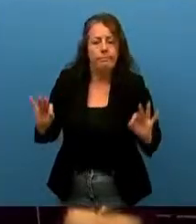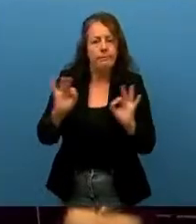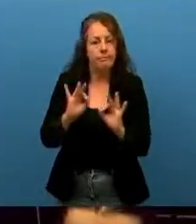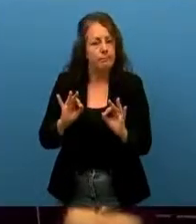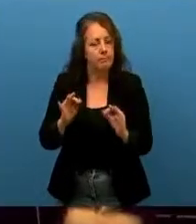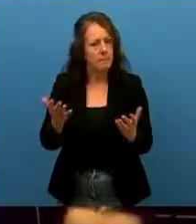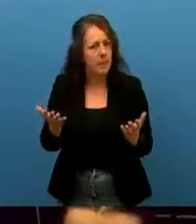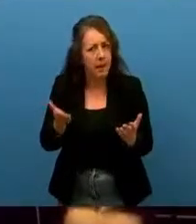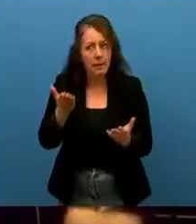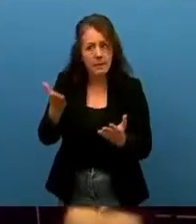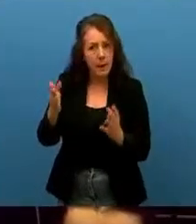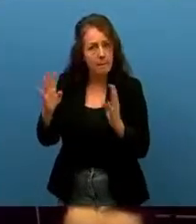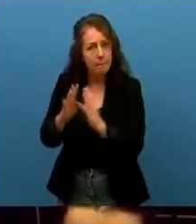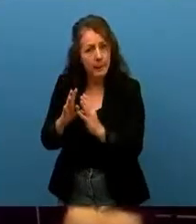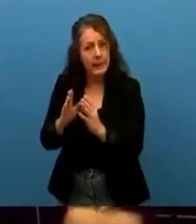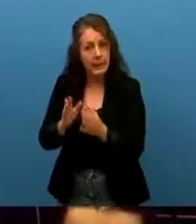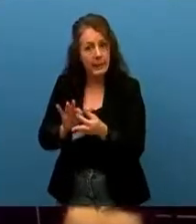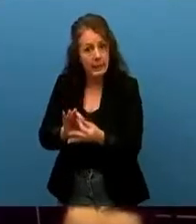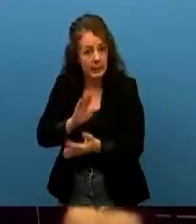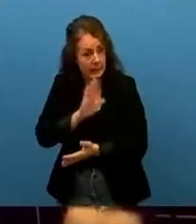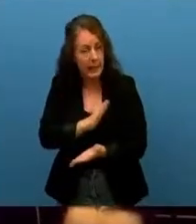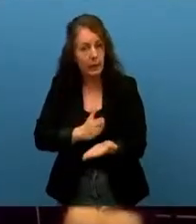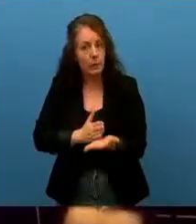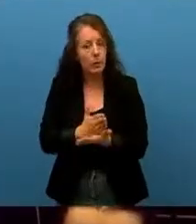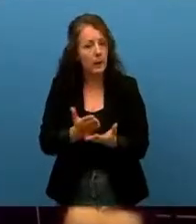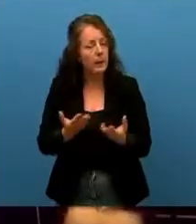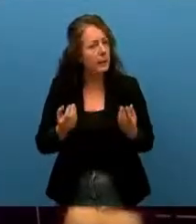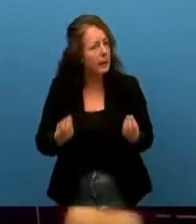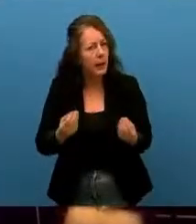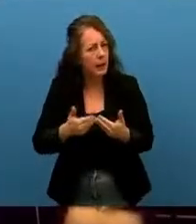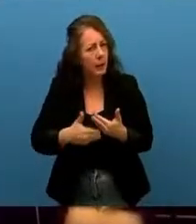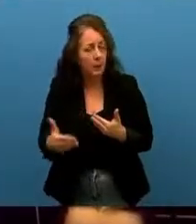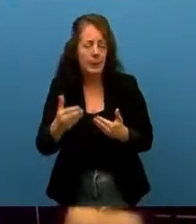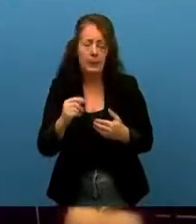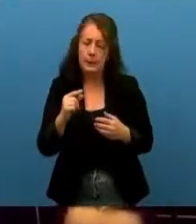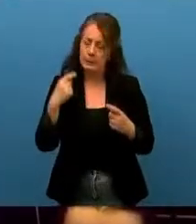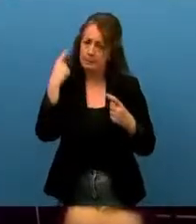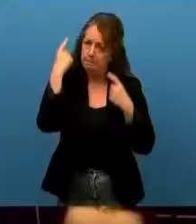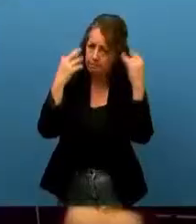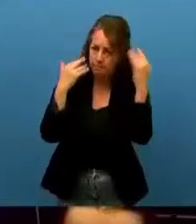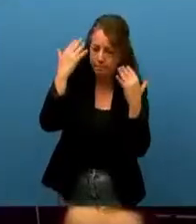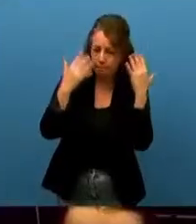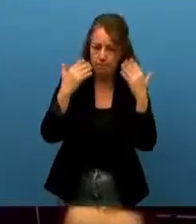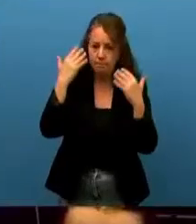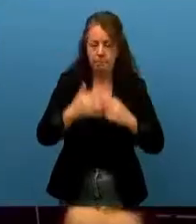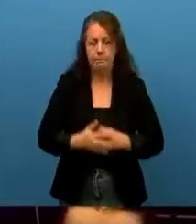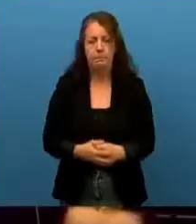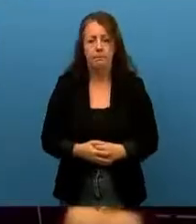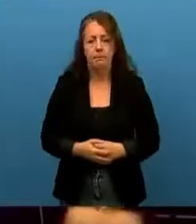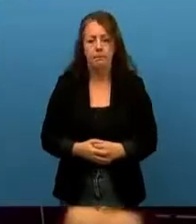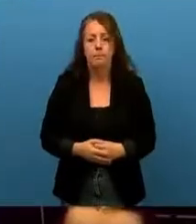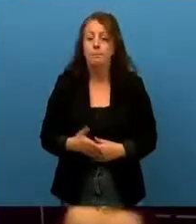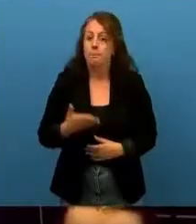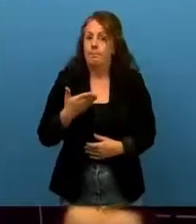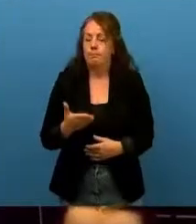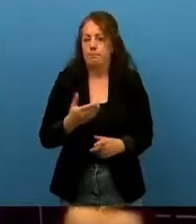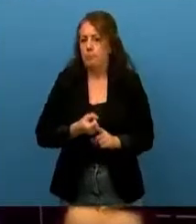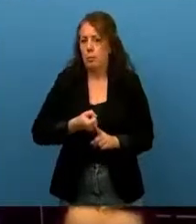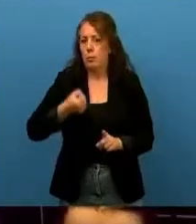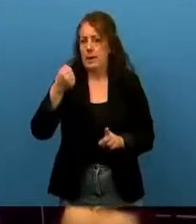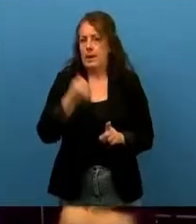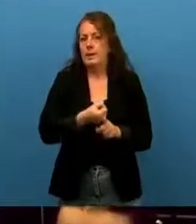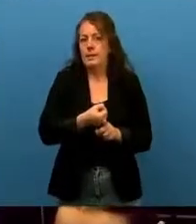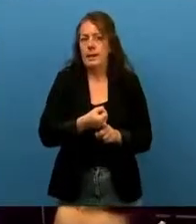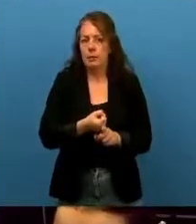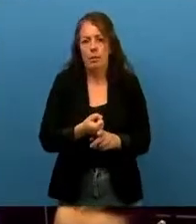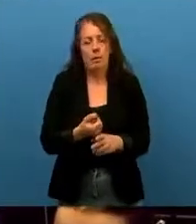mechanisms and sessions that are related within the United Nations. This situation is a barrier to